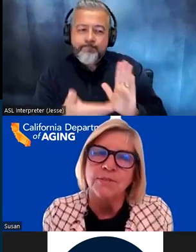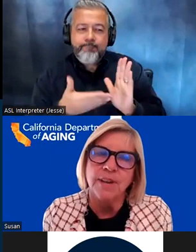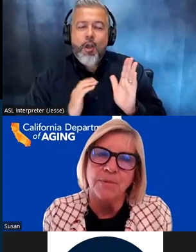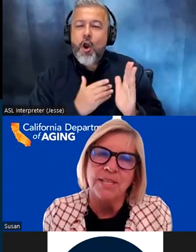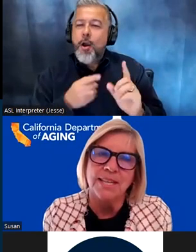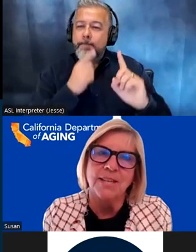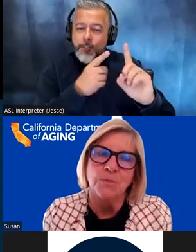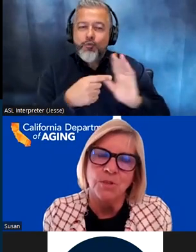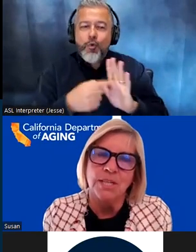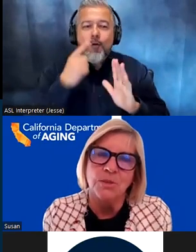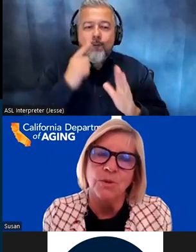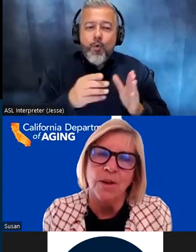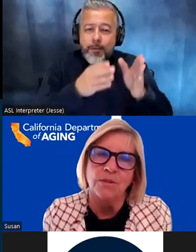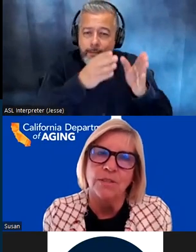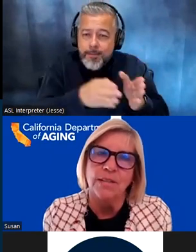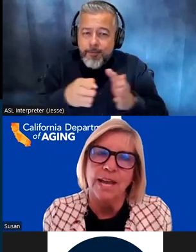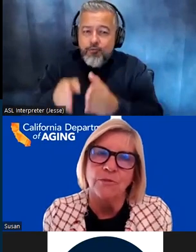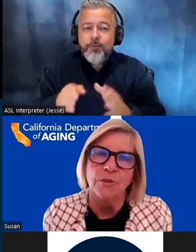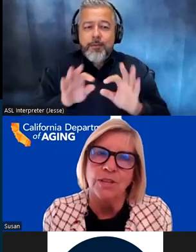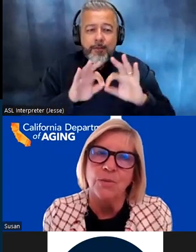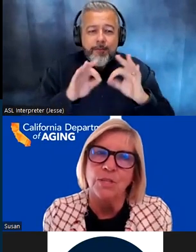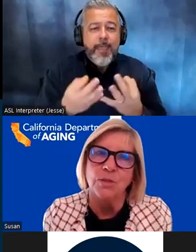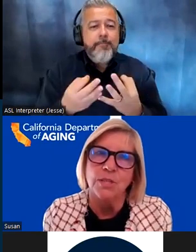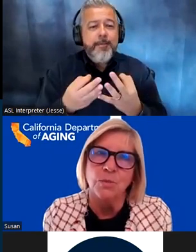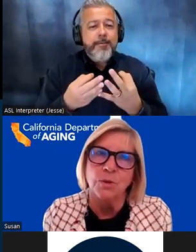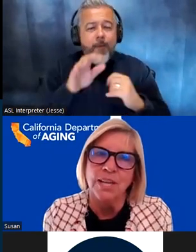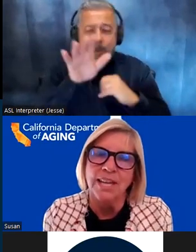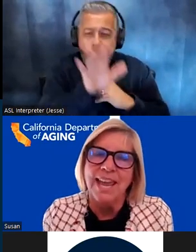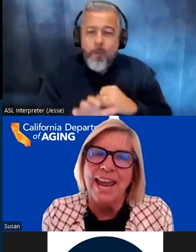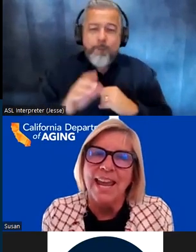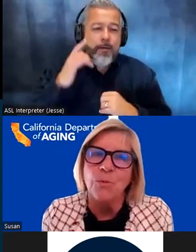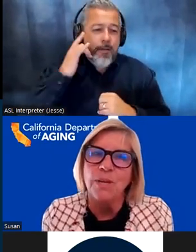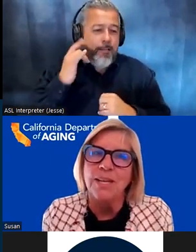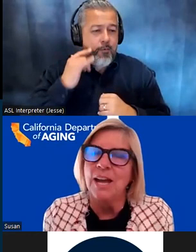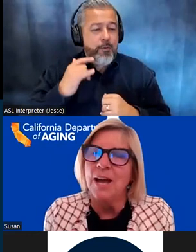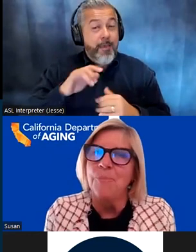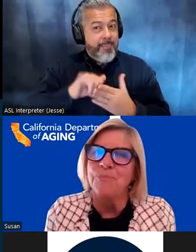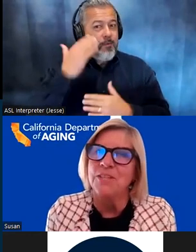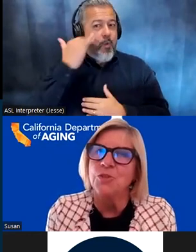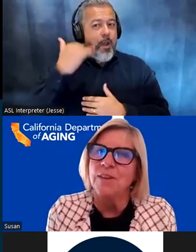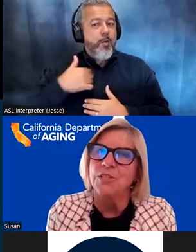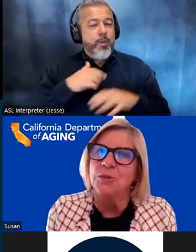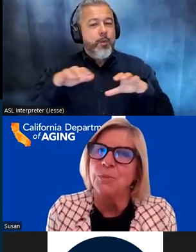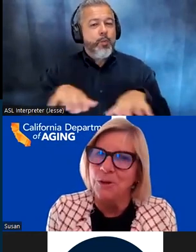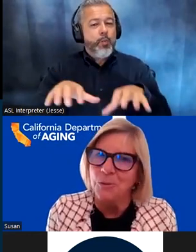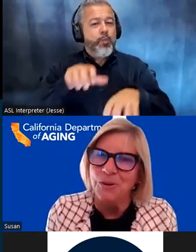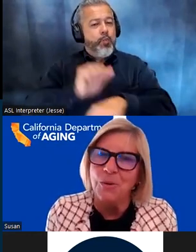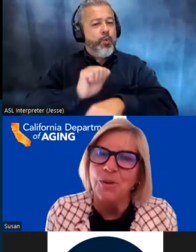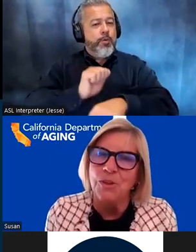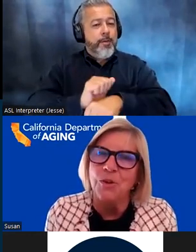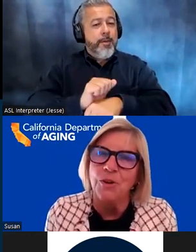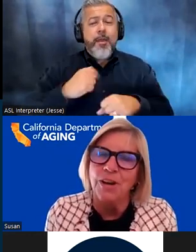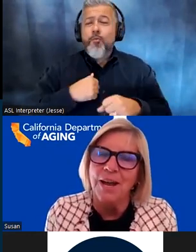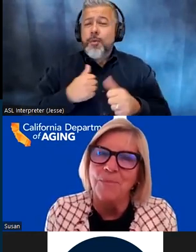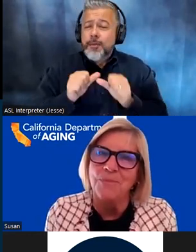individuals, families, and communities throughout California that we do this work, and that we strive to do better work